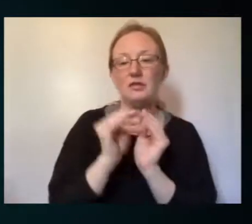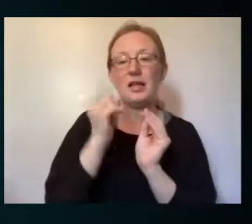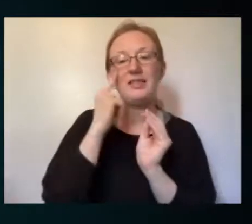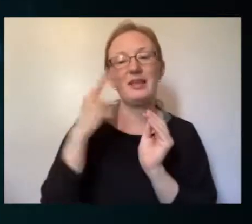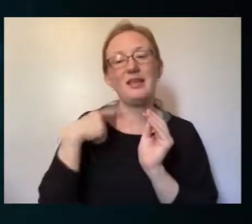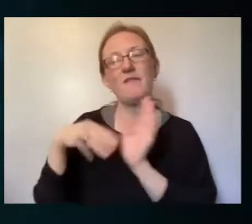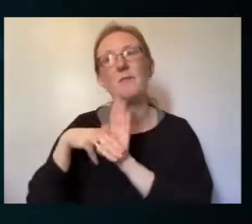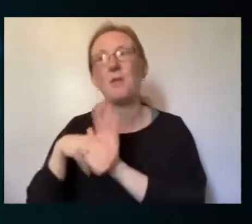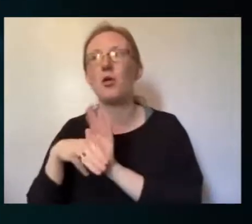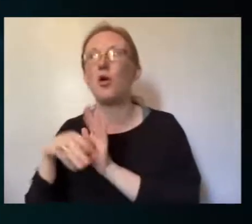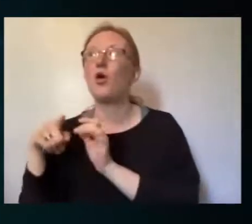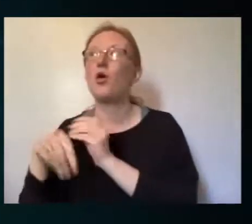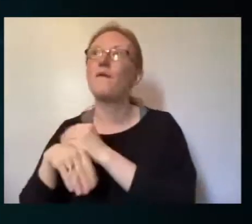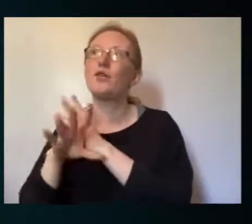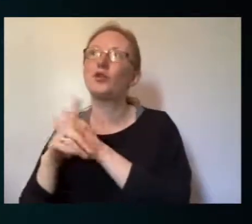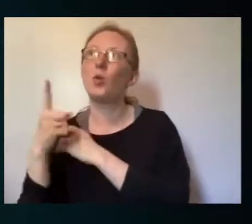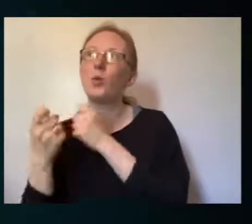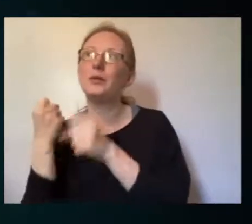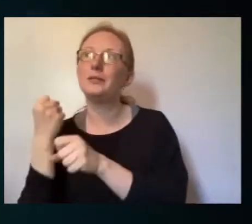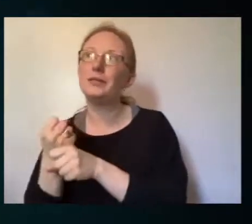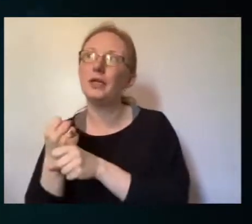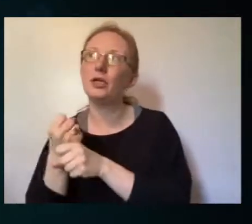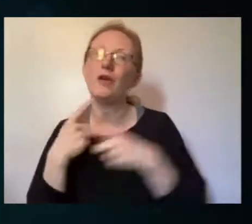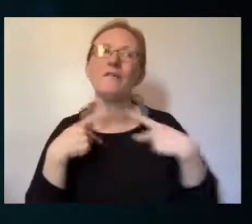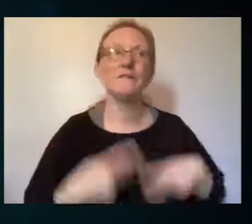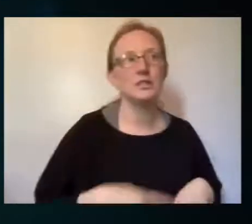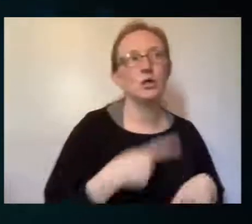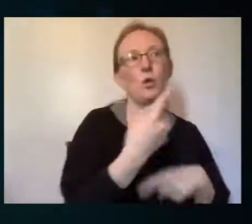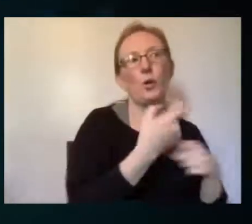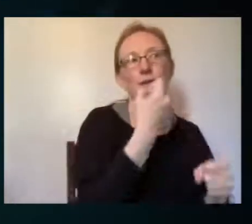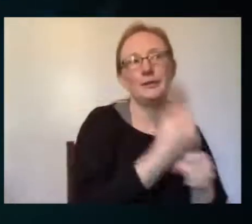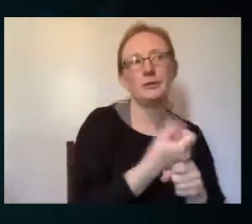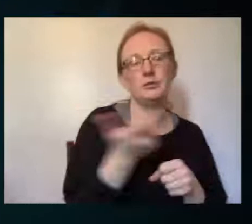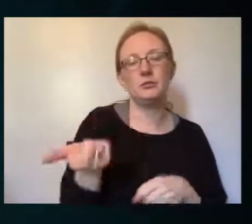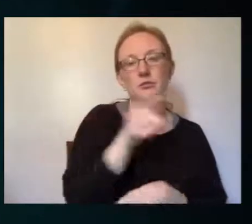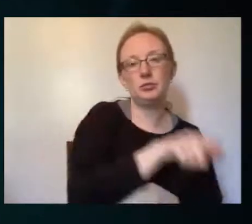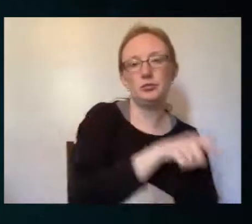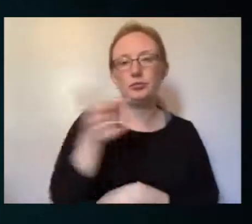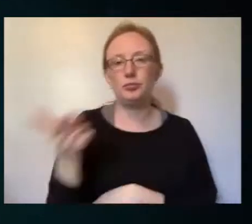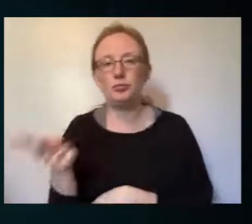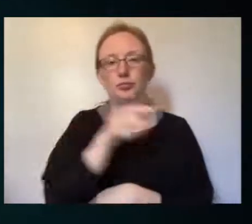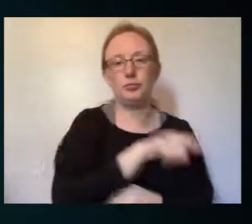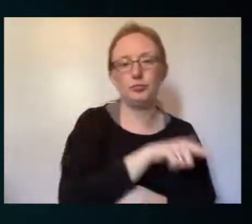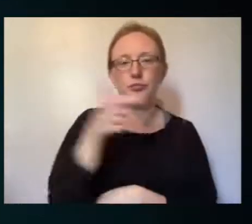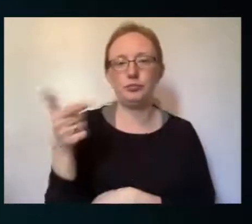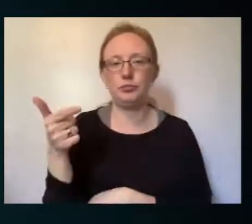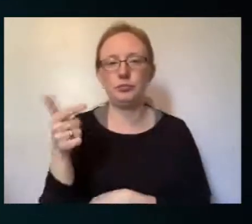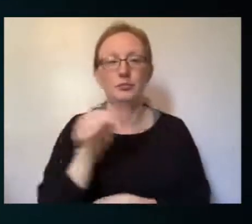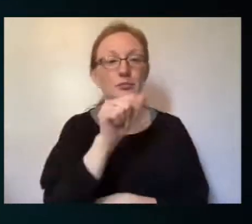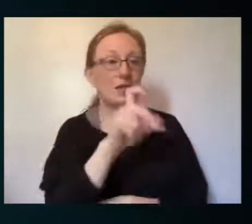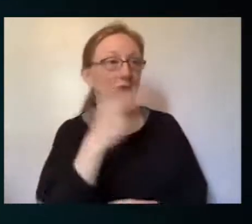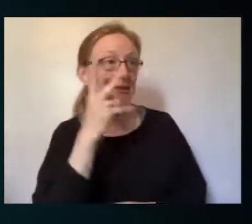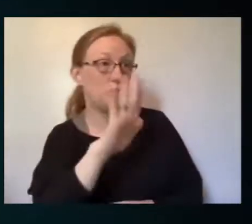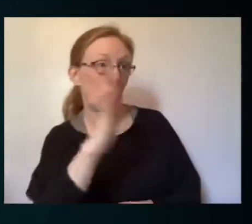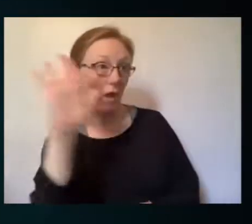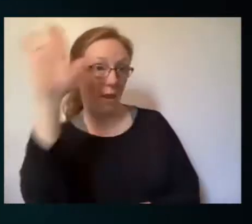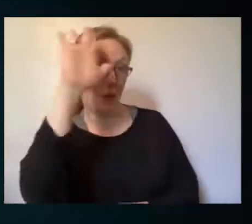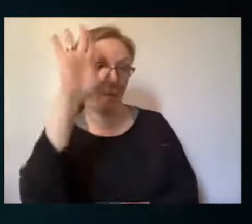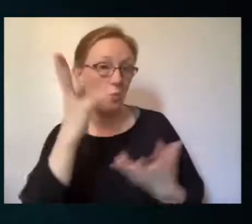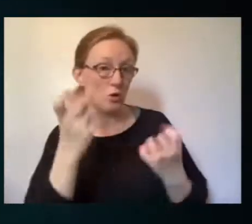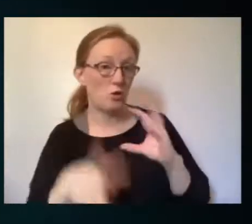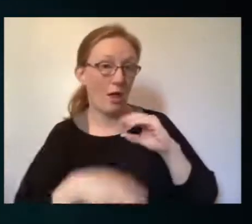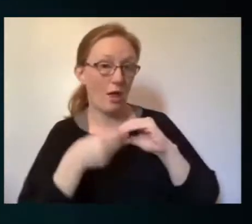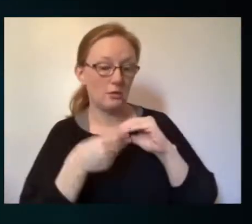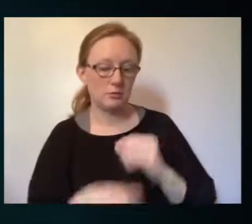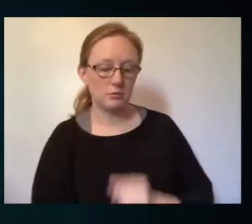virtual 1 year and going physical the next might be one we explore. And Alex, I see that you have your hand up if you'd like to add in